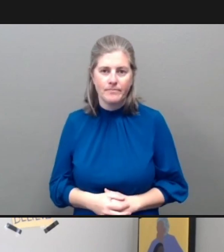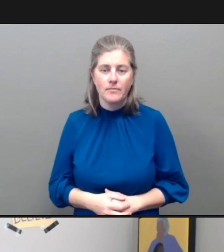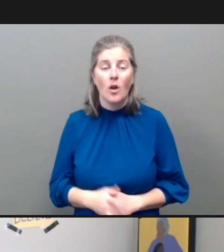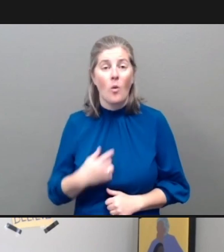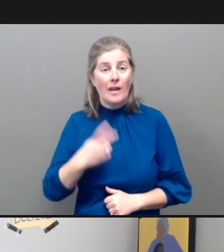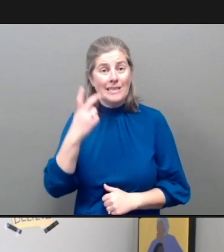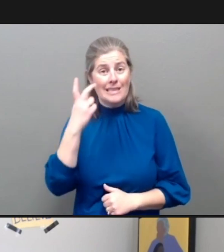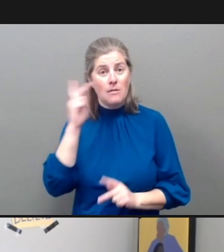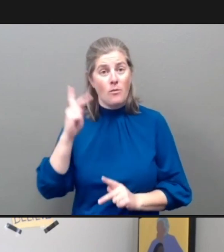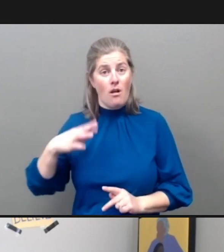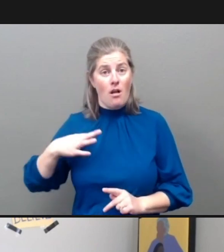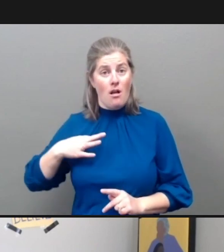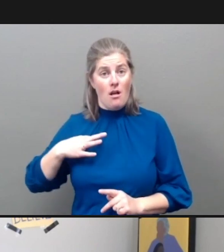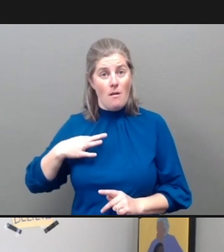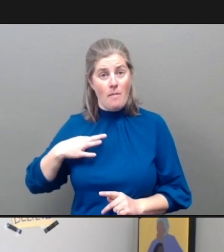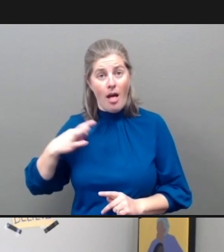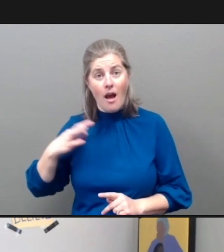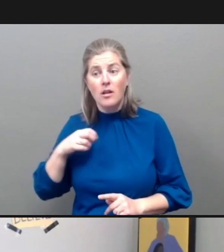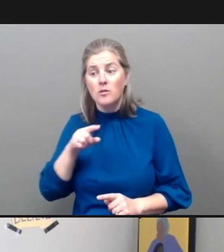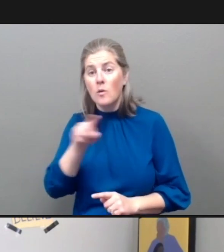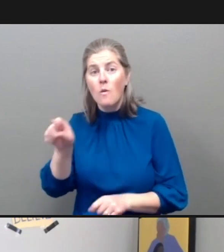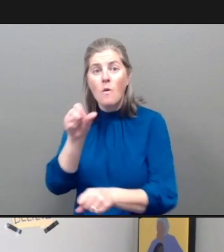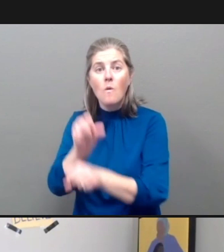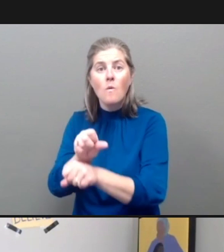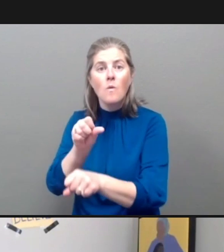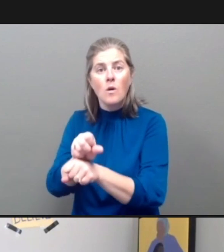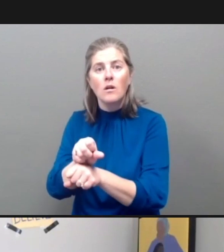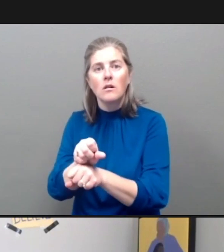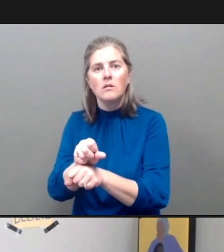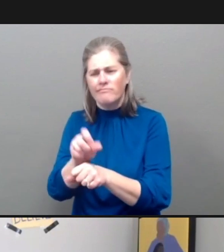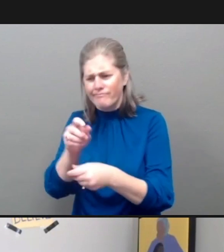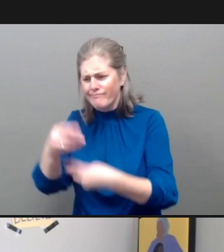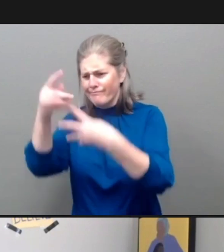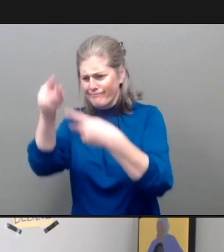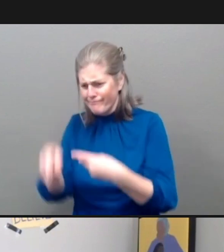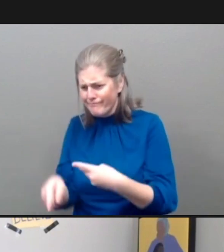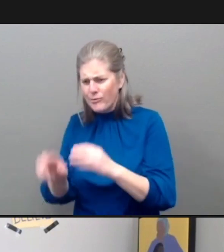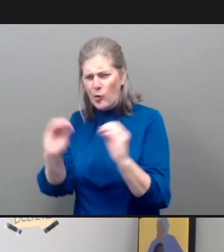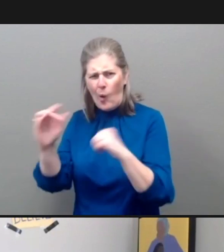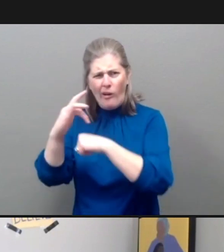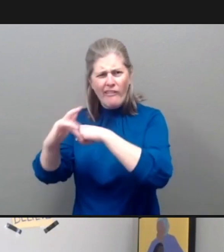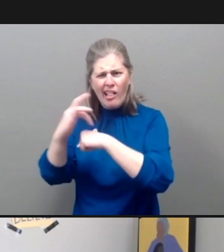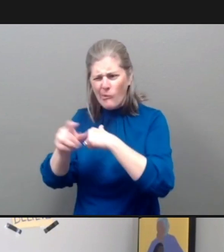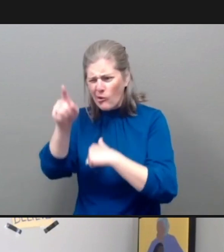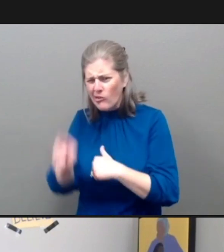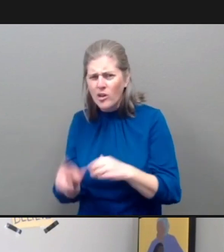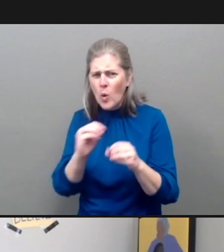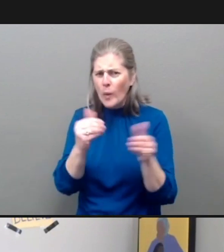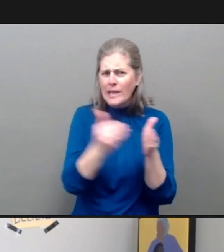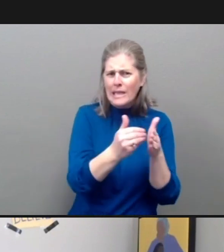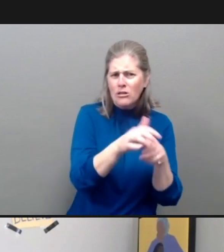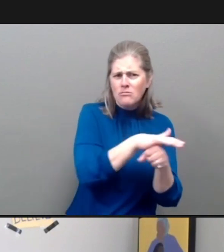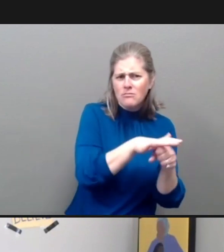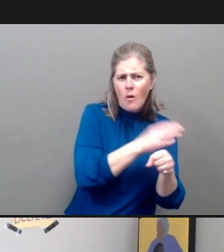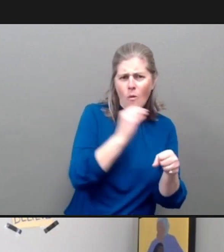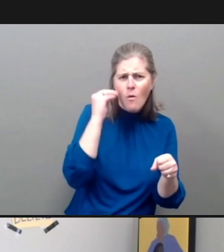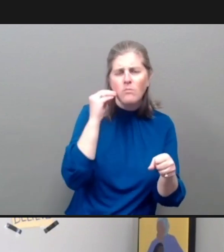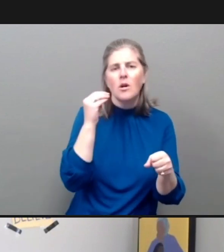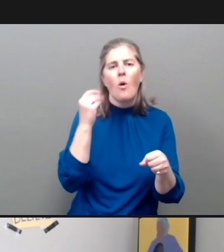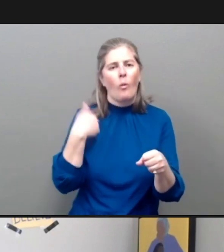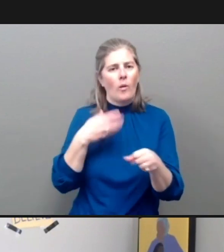people applying, we're in places where there are no available appointments or nearby sites. We work on